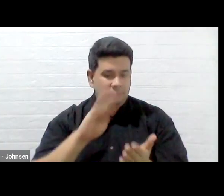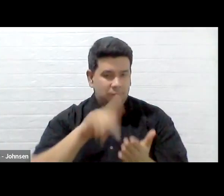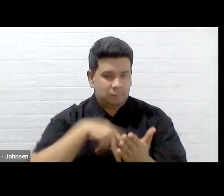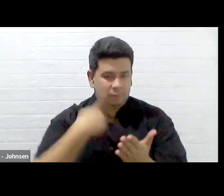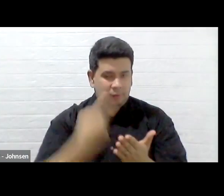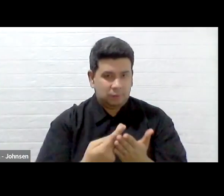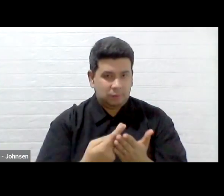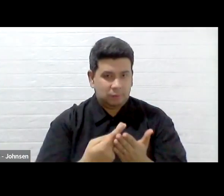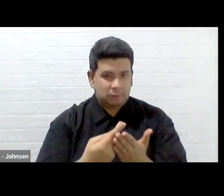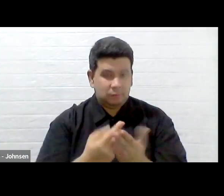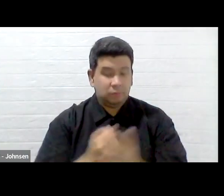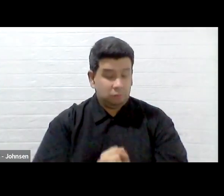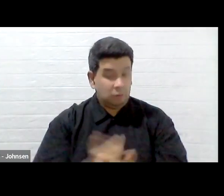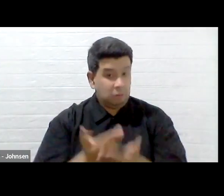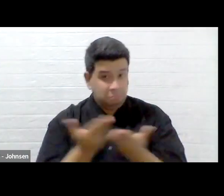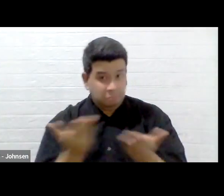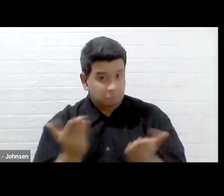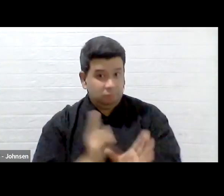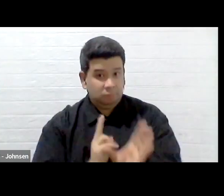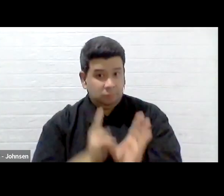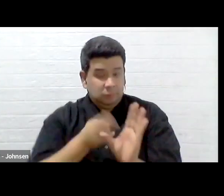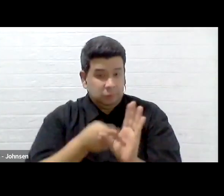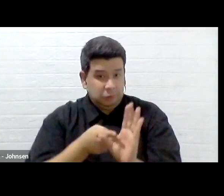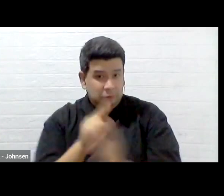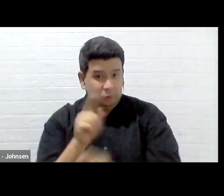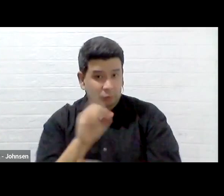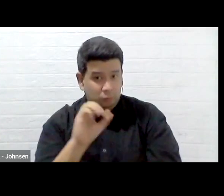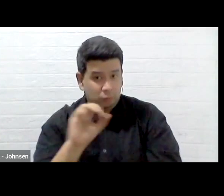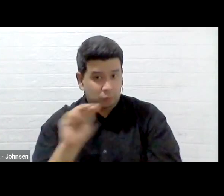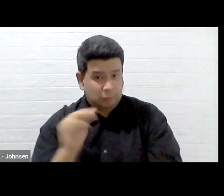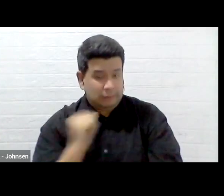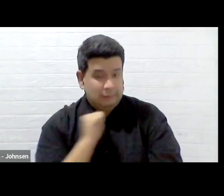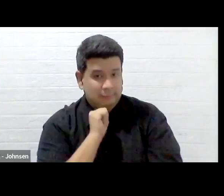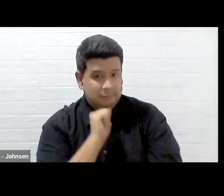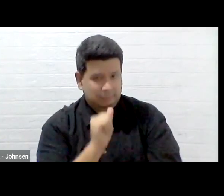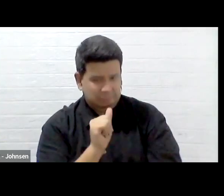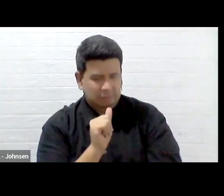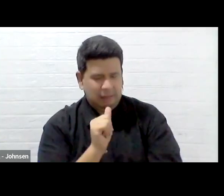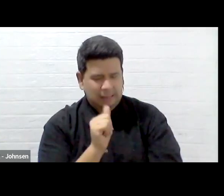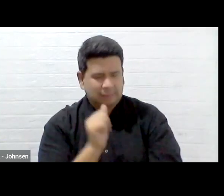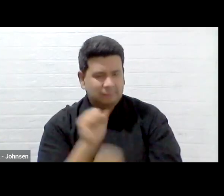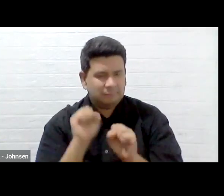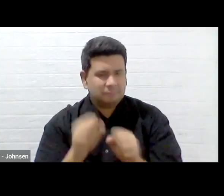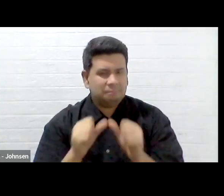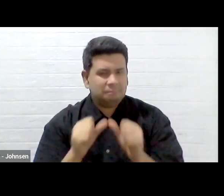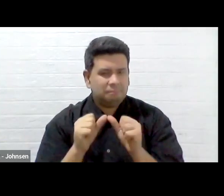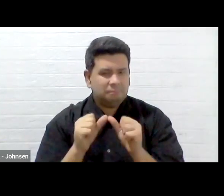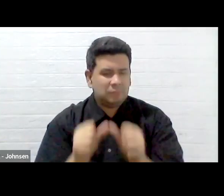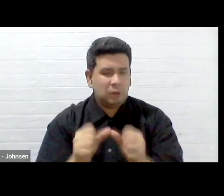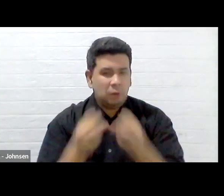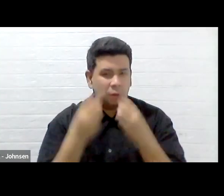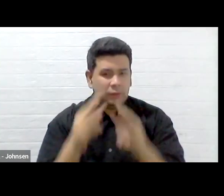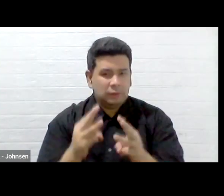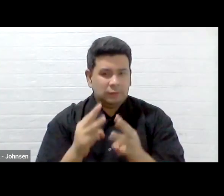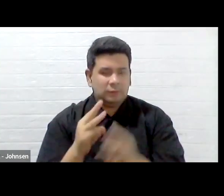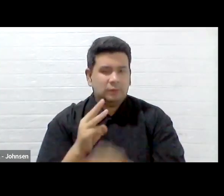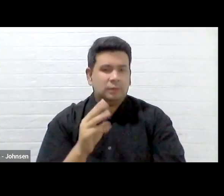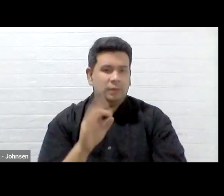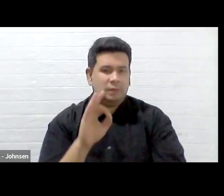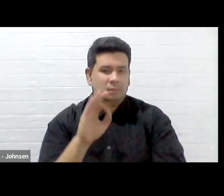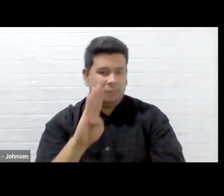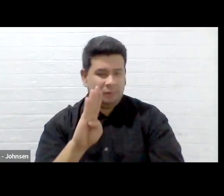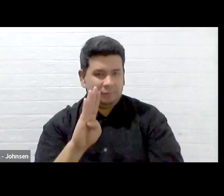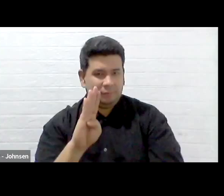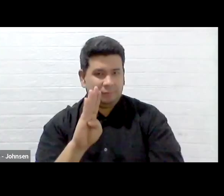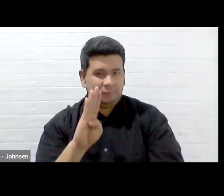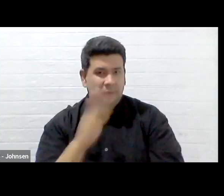join the webinar, you can look at the Facebook live streaming. Okay, Elma, could